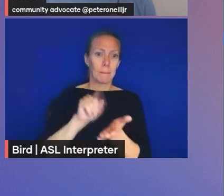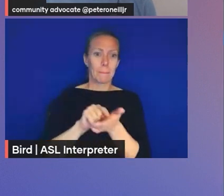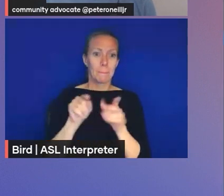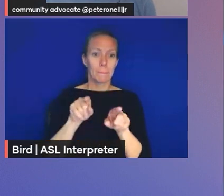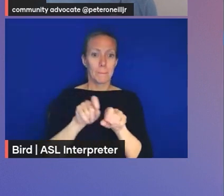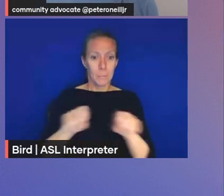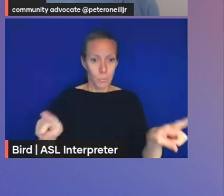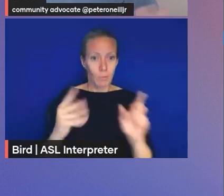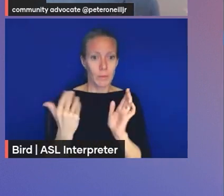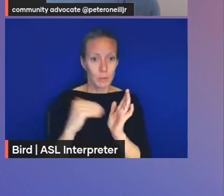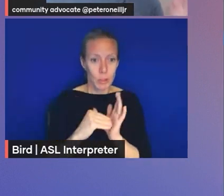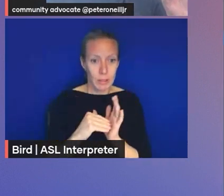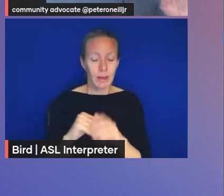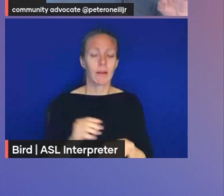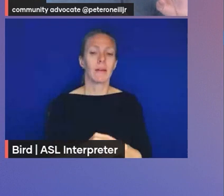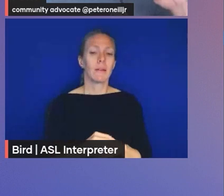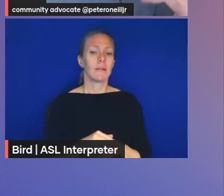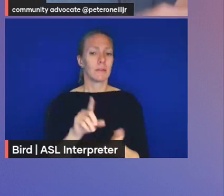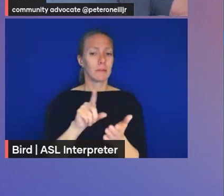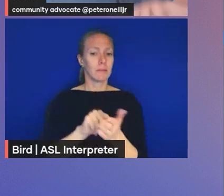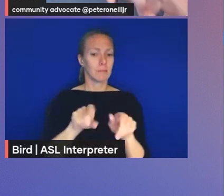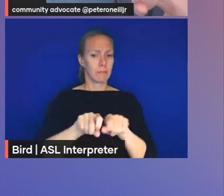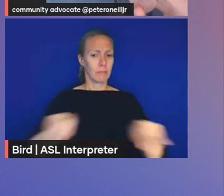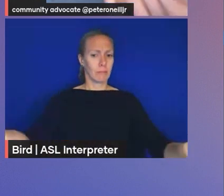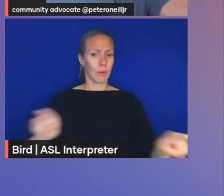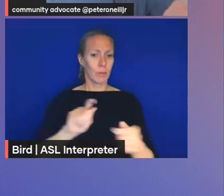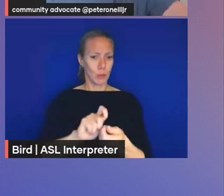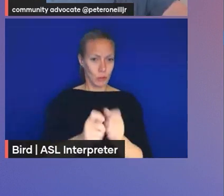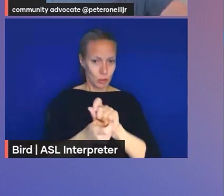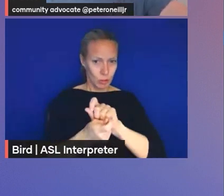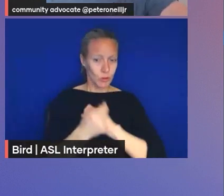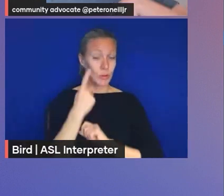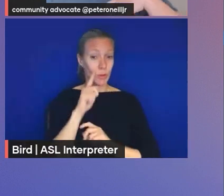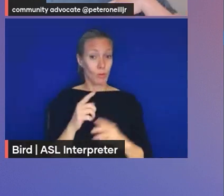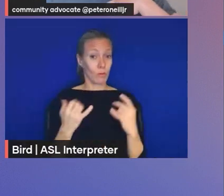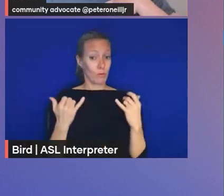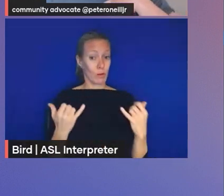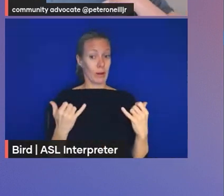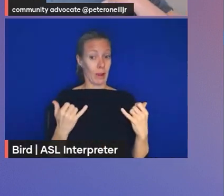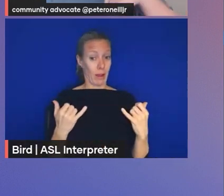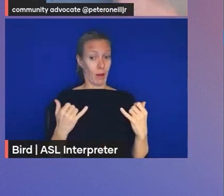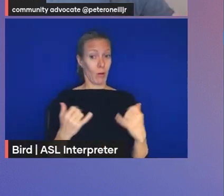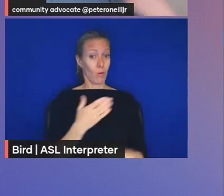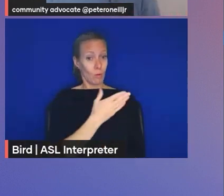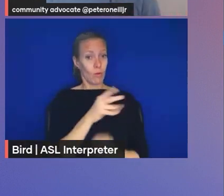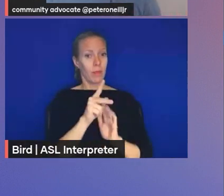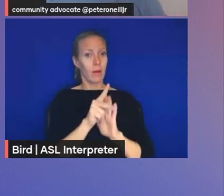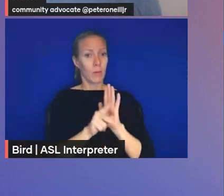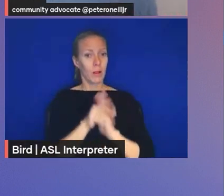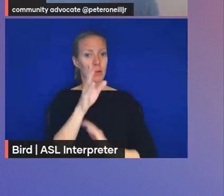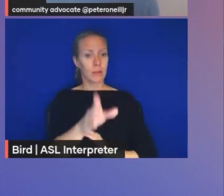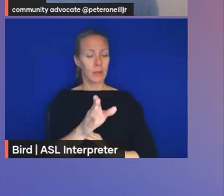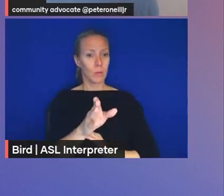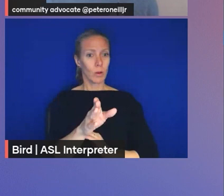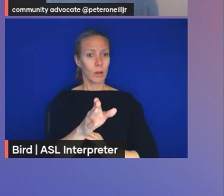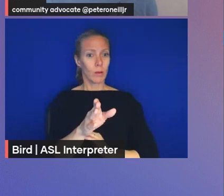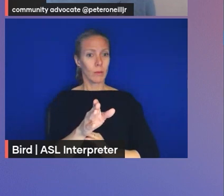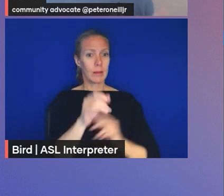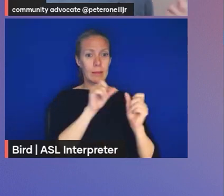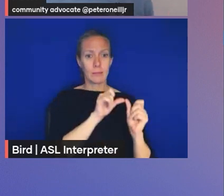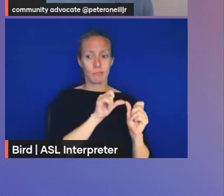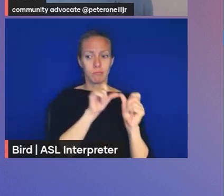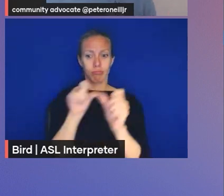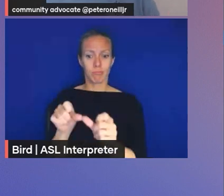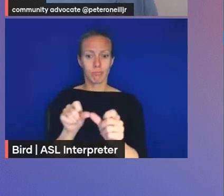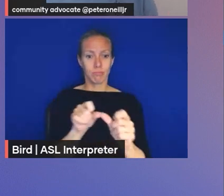changes. So now this Rego policy is being pushed over to Open Policy Agent, right? So